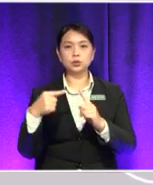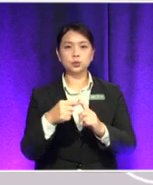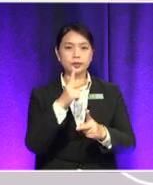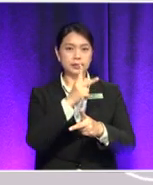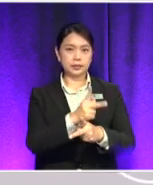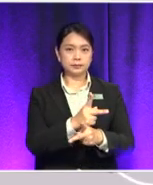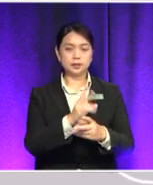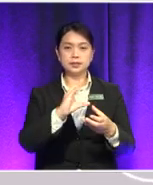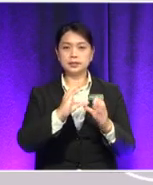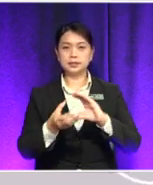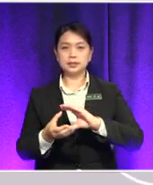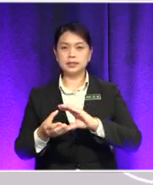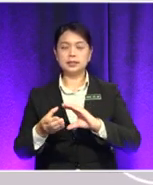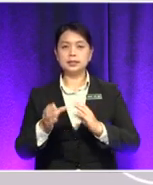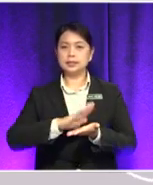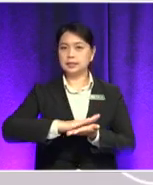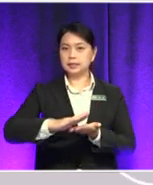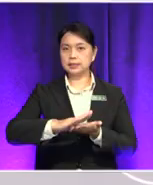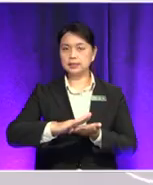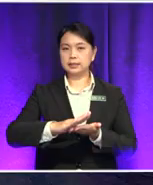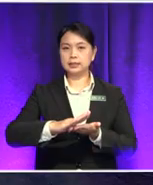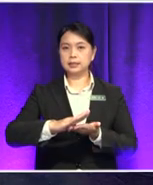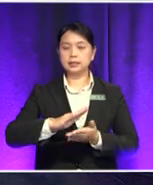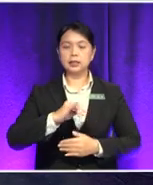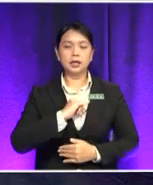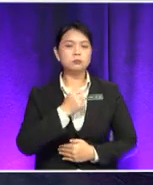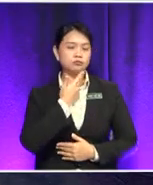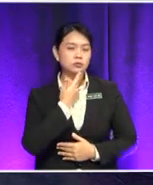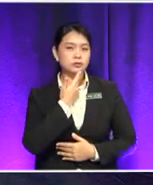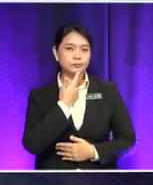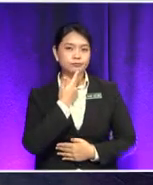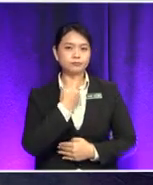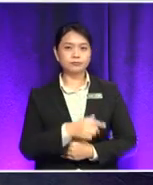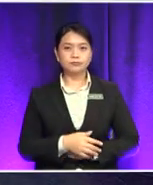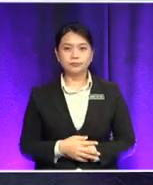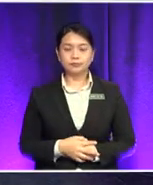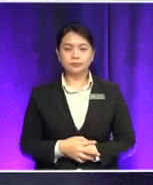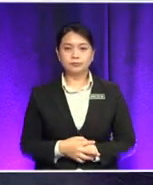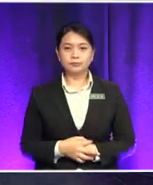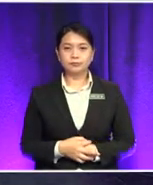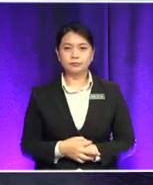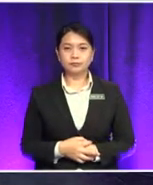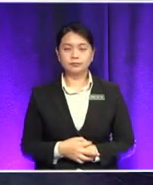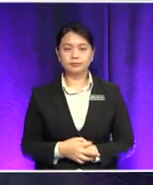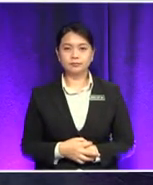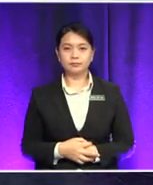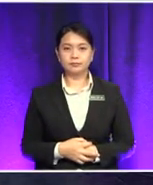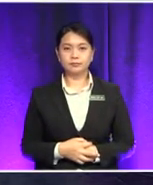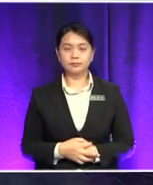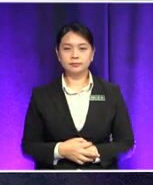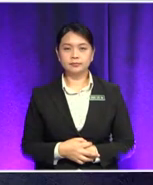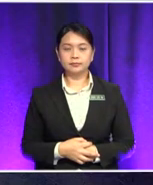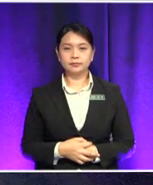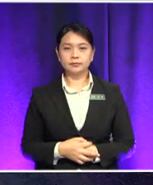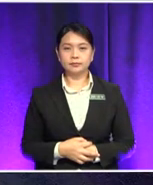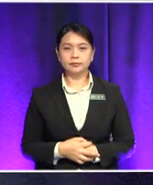clean? I wonder. It's always the other person's responsibility, is it not? Okay, so